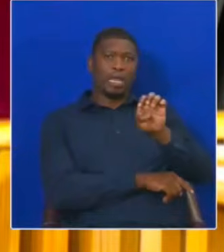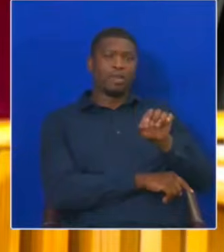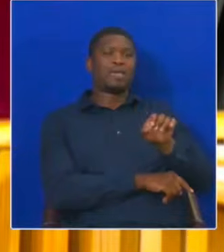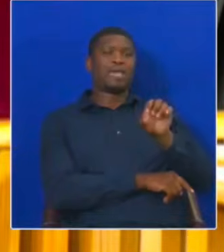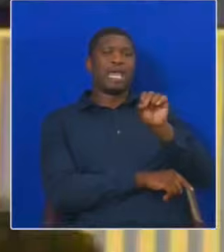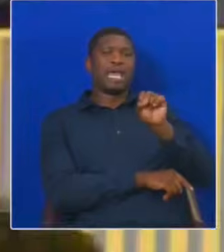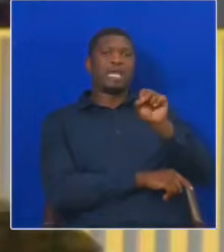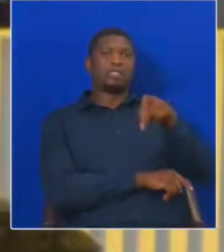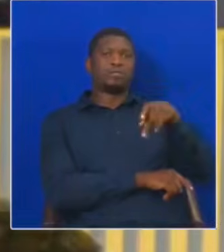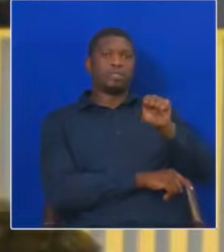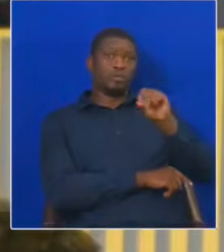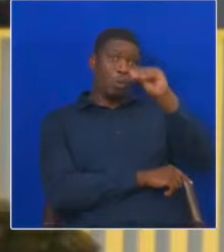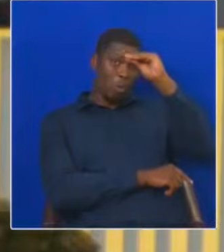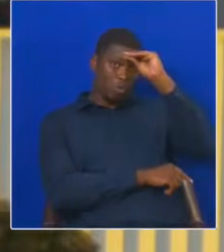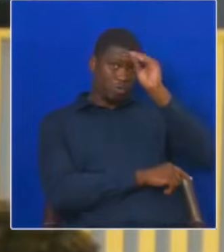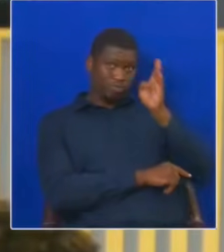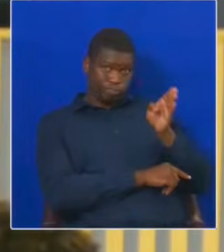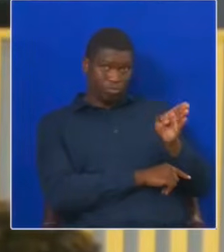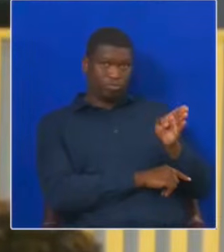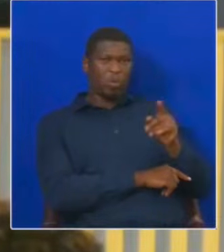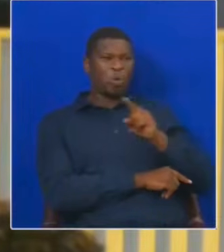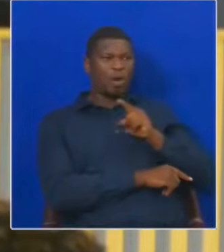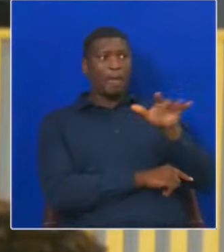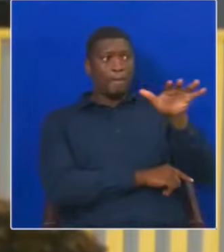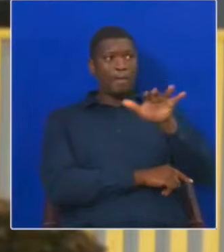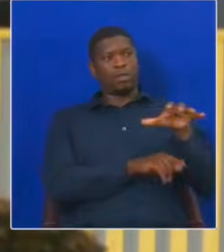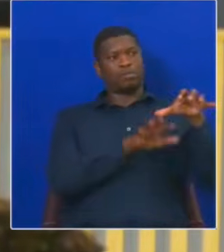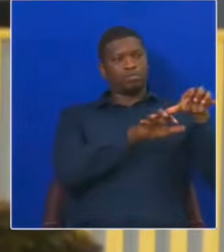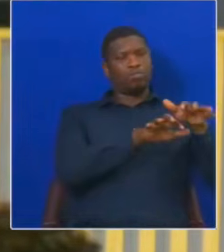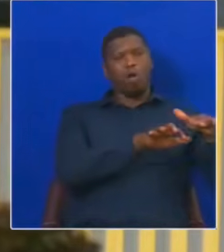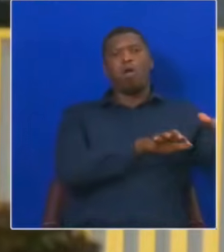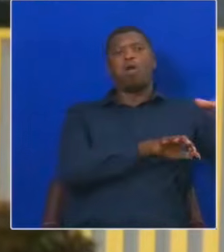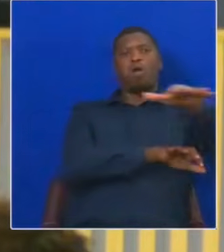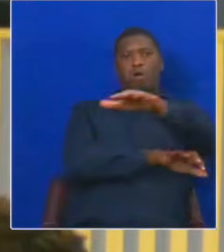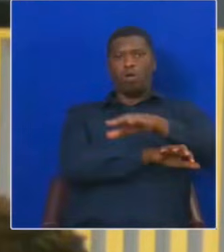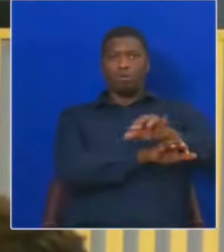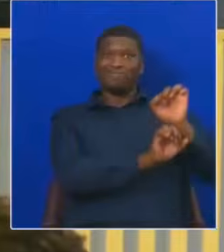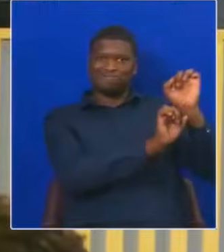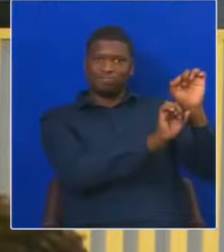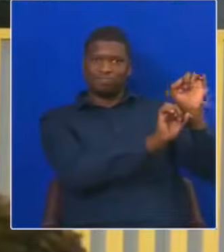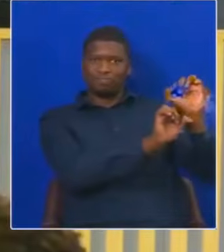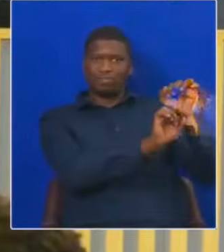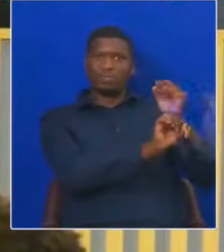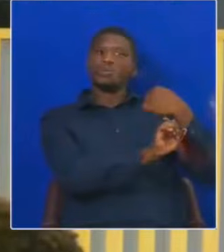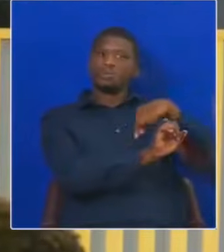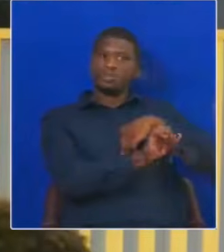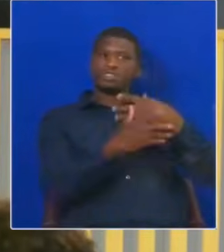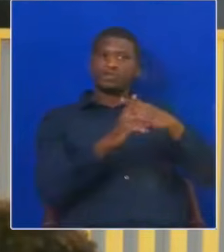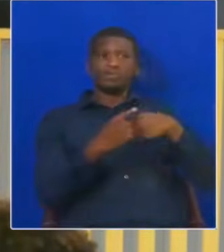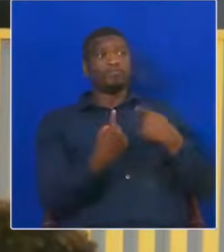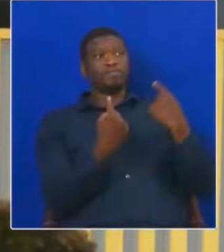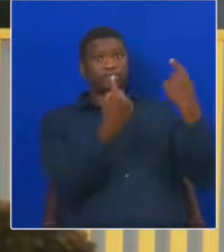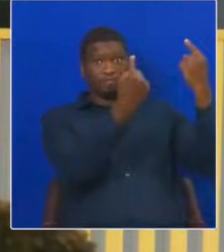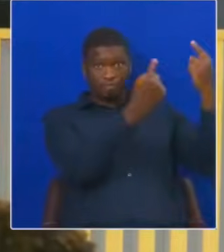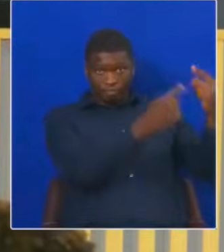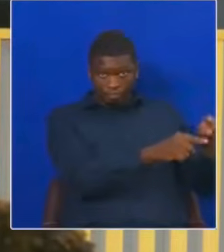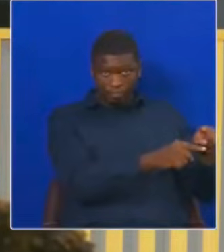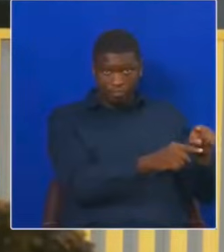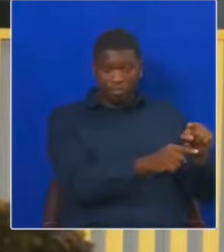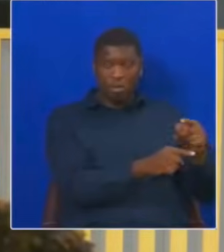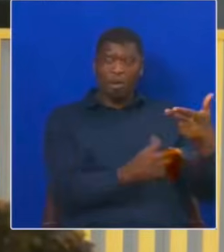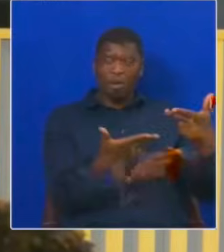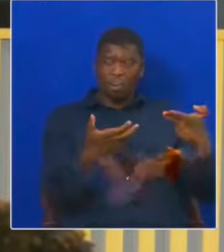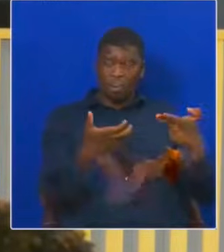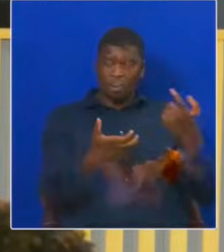by Brooklyn SAPS. And we booked the firearms as per